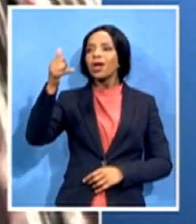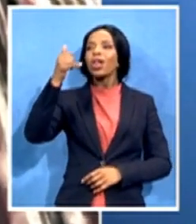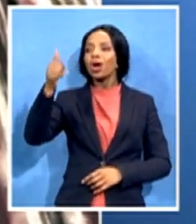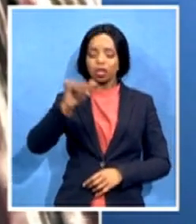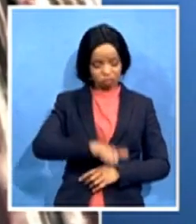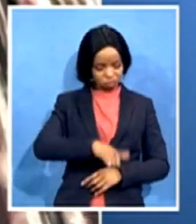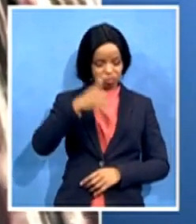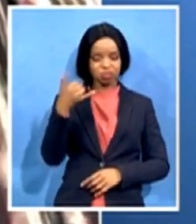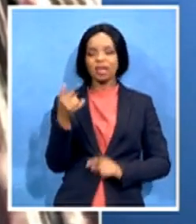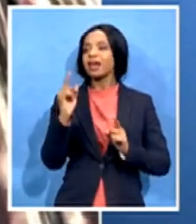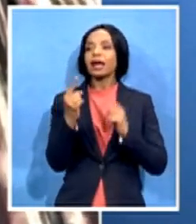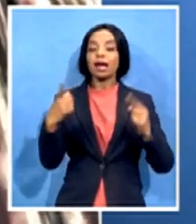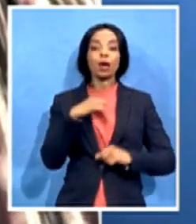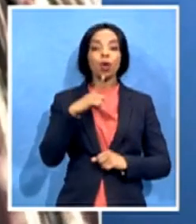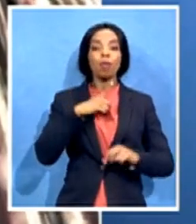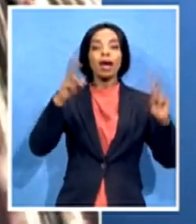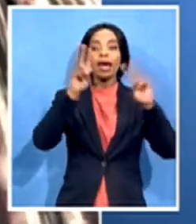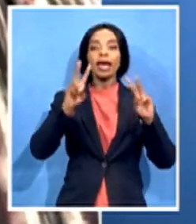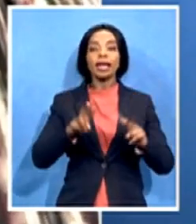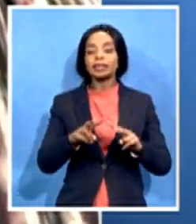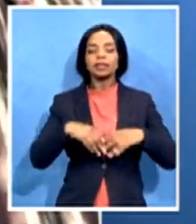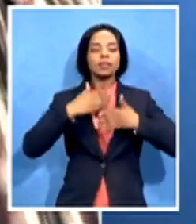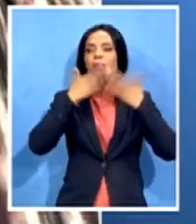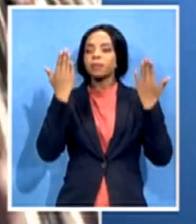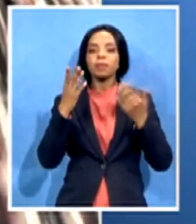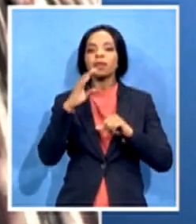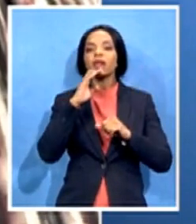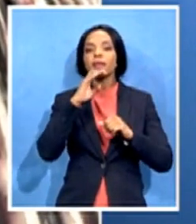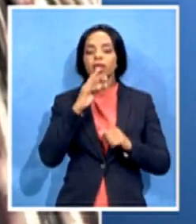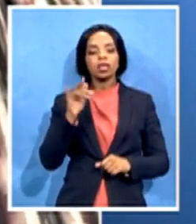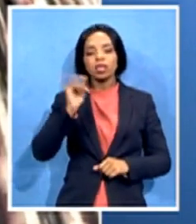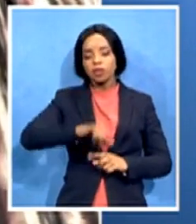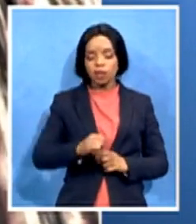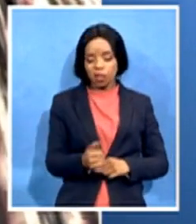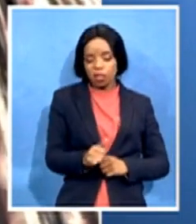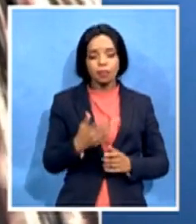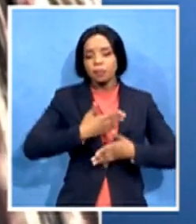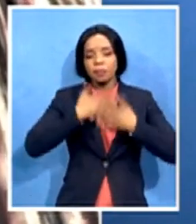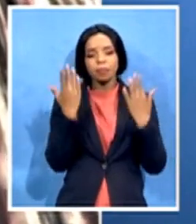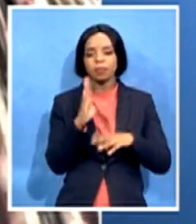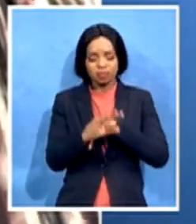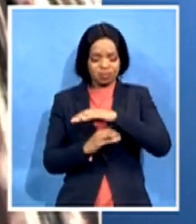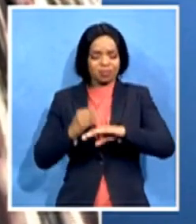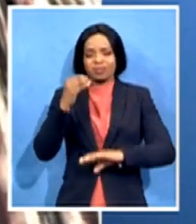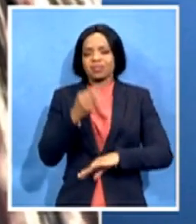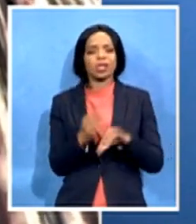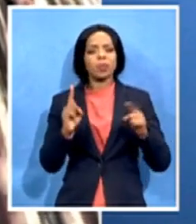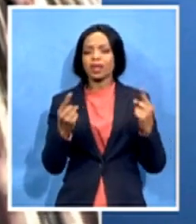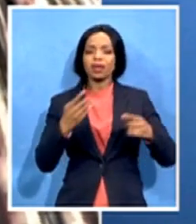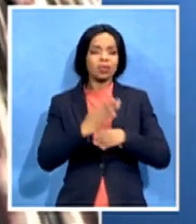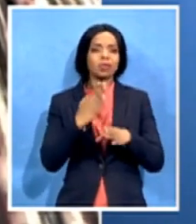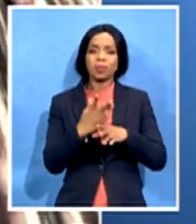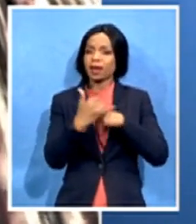are down for the whole night. That is, we can't work in a country like that. That a place like a police